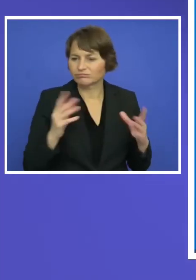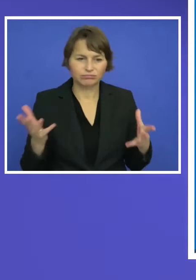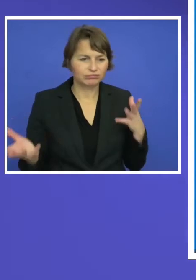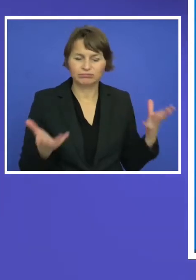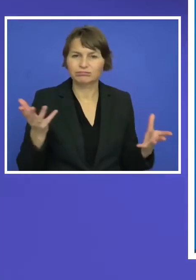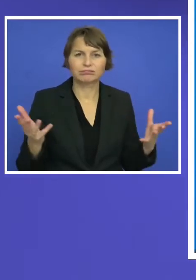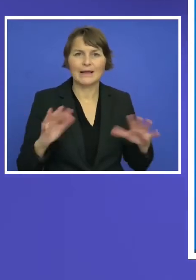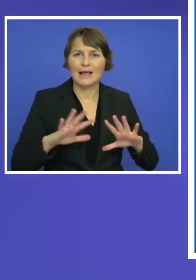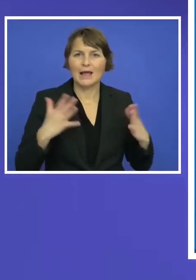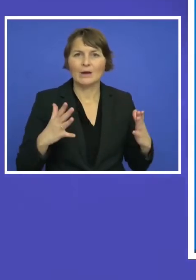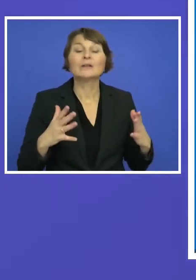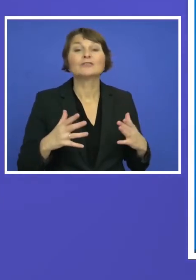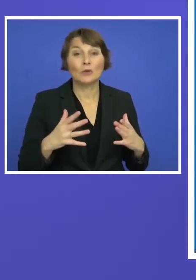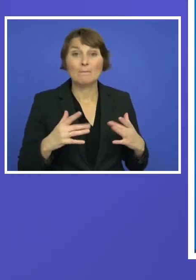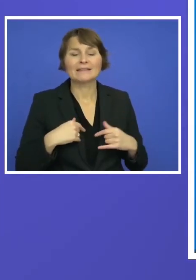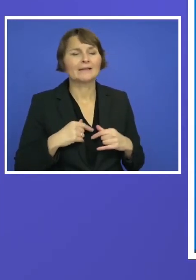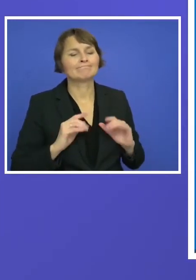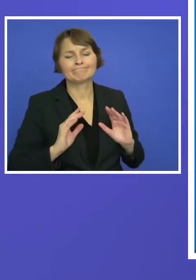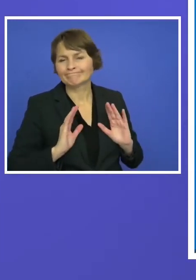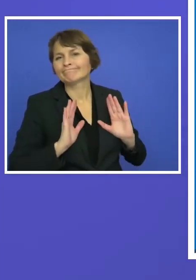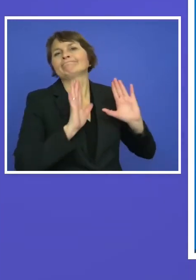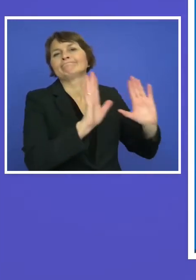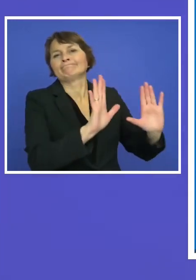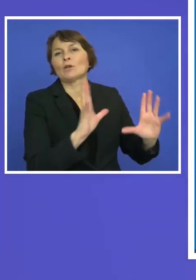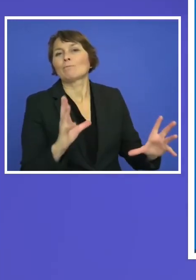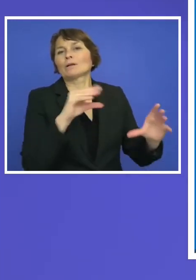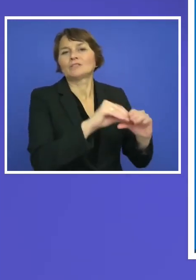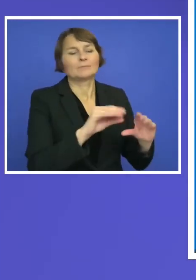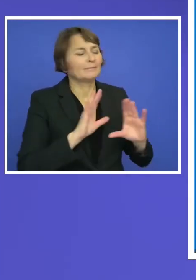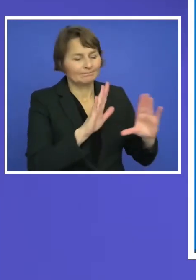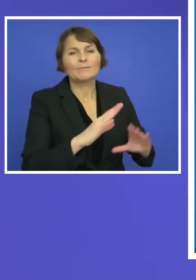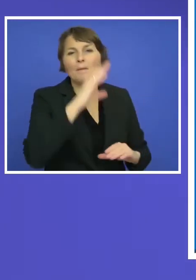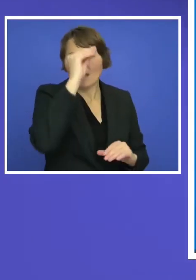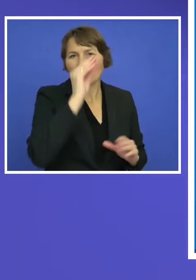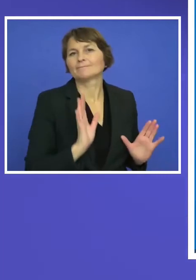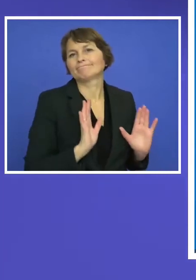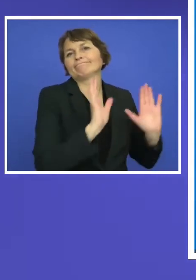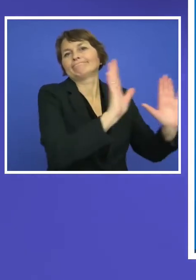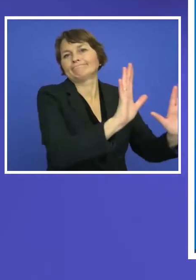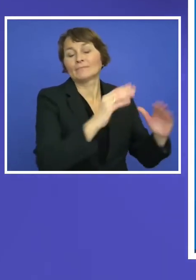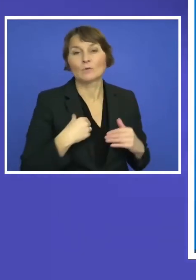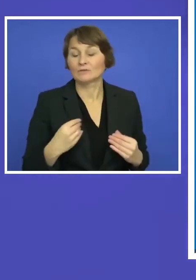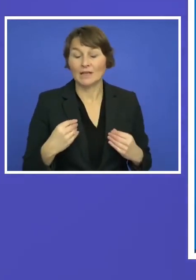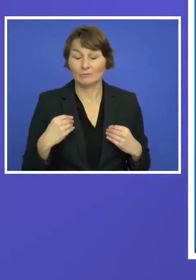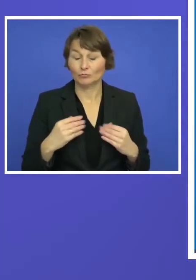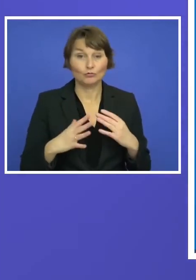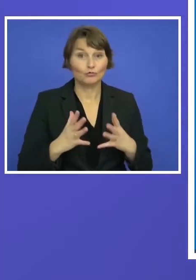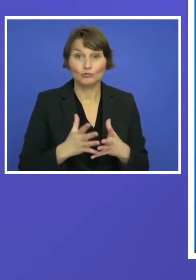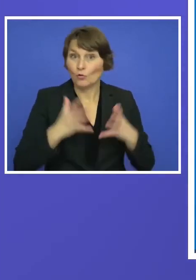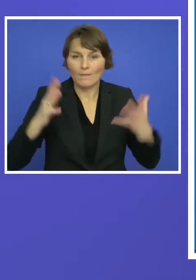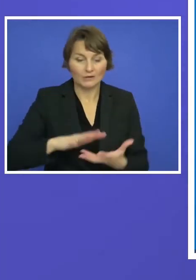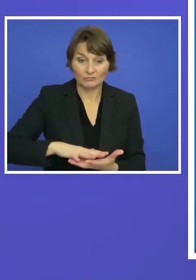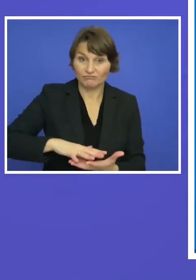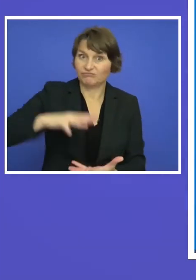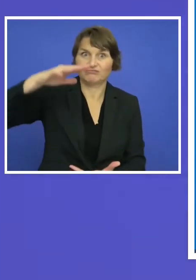to men, the participatory processes to men, because they are just overloaded by work